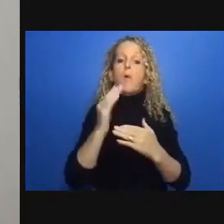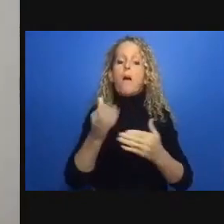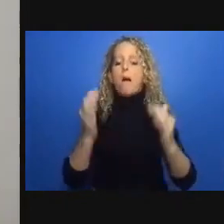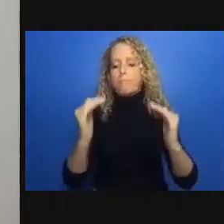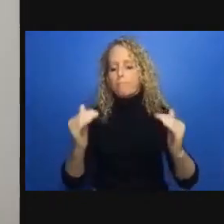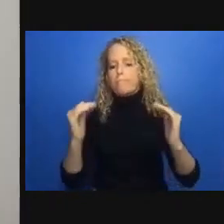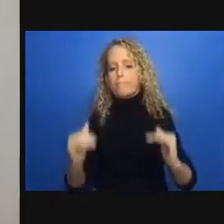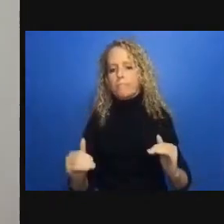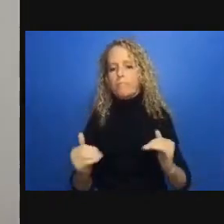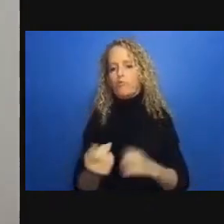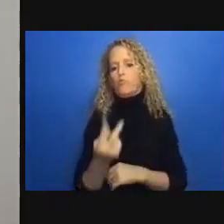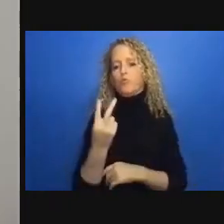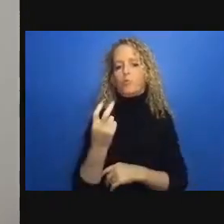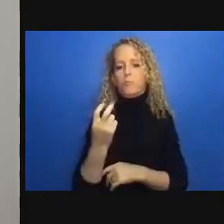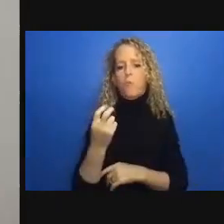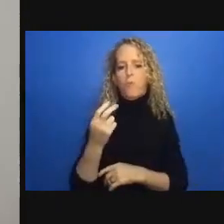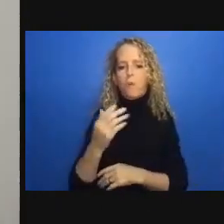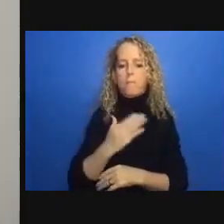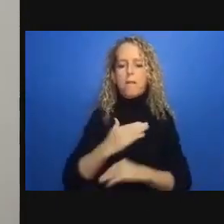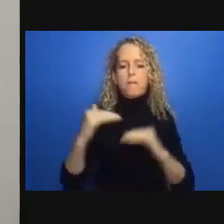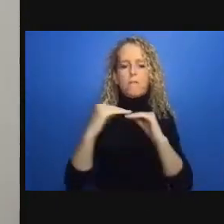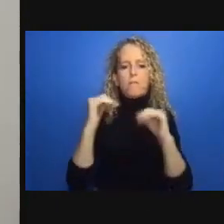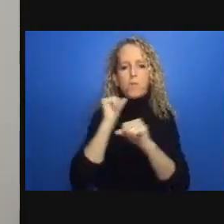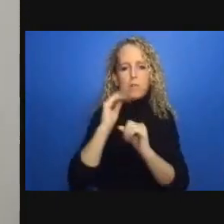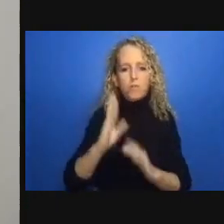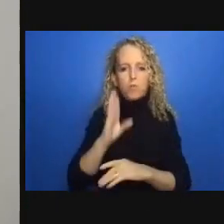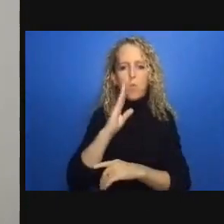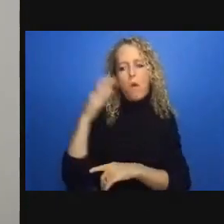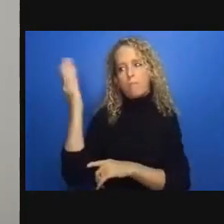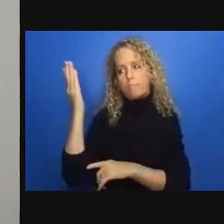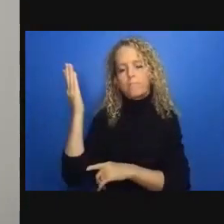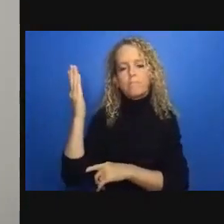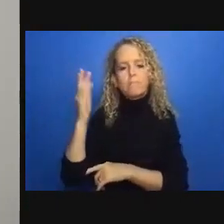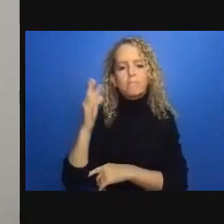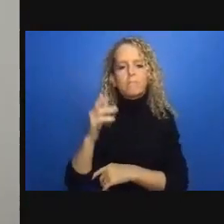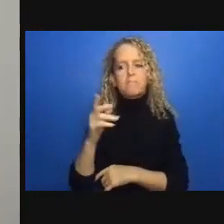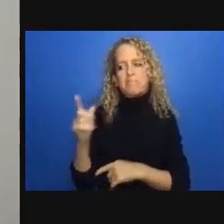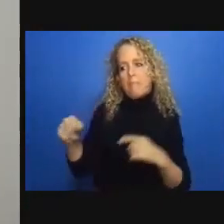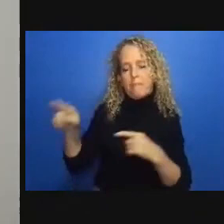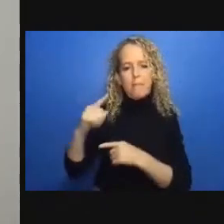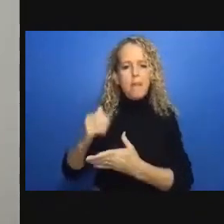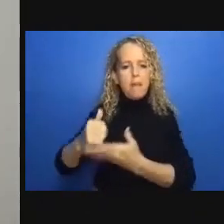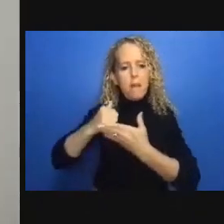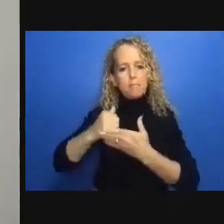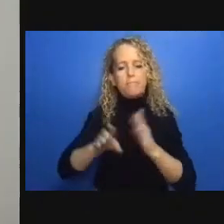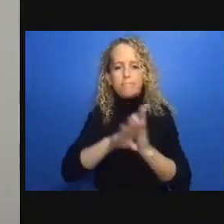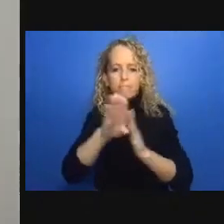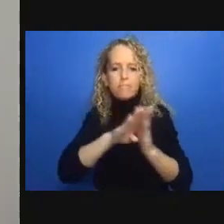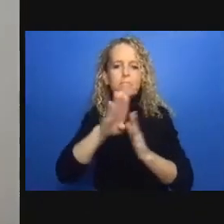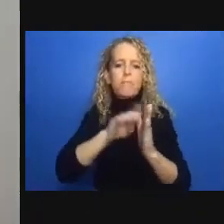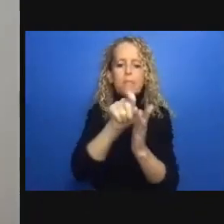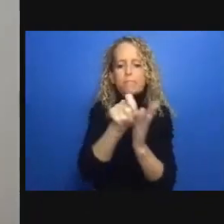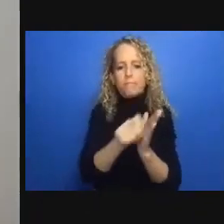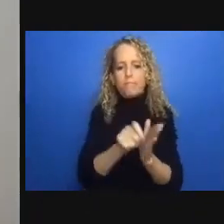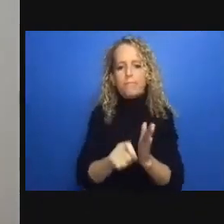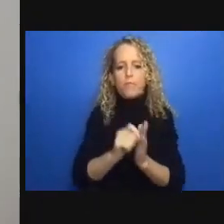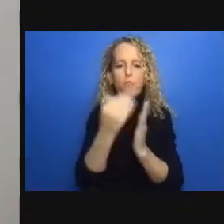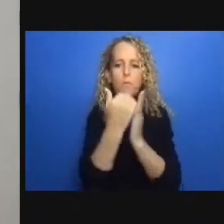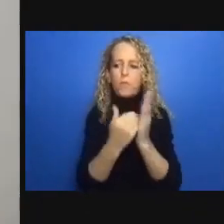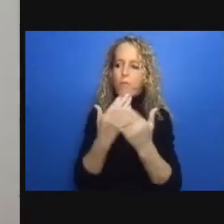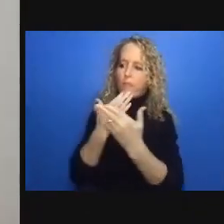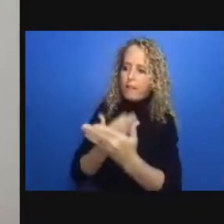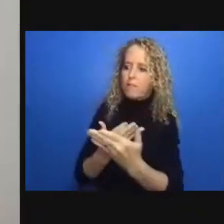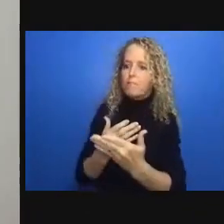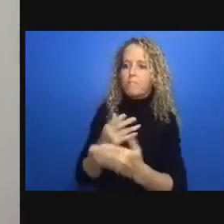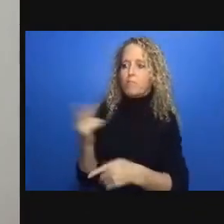to come on and give their perspective as co-writers of this report. So thank you to them for joining me as well, and to those